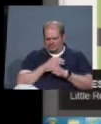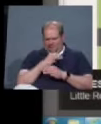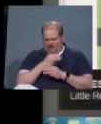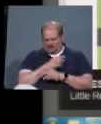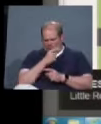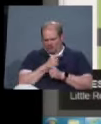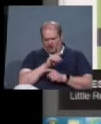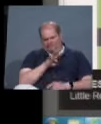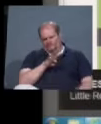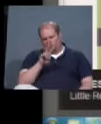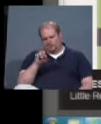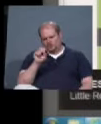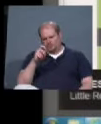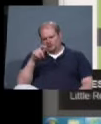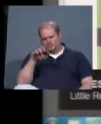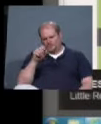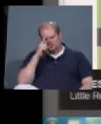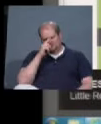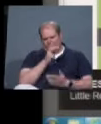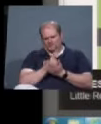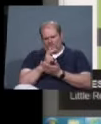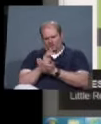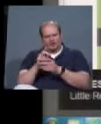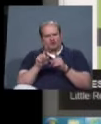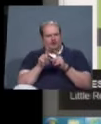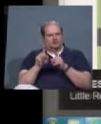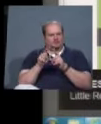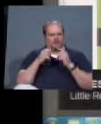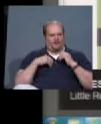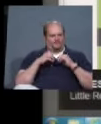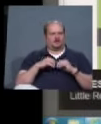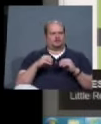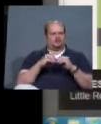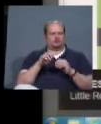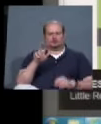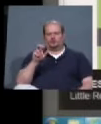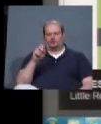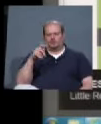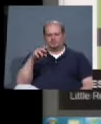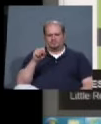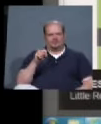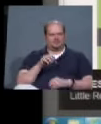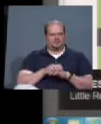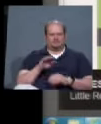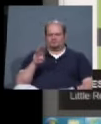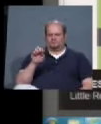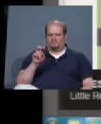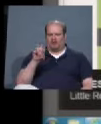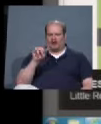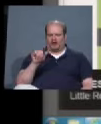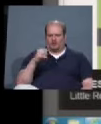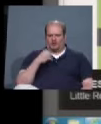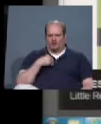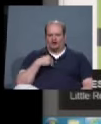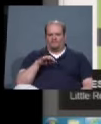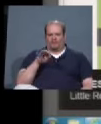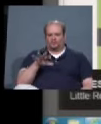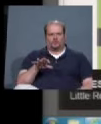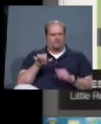42 spaces for parking? Yes. We also have an additional 3 spaces off of Battery where there's sort of a